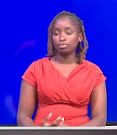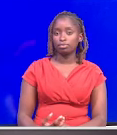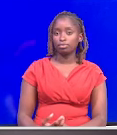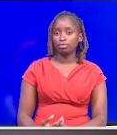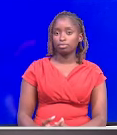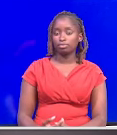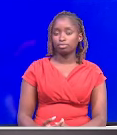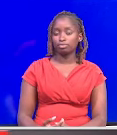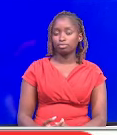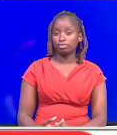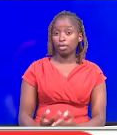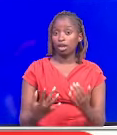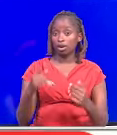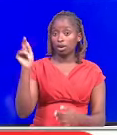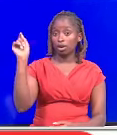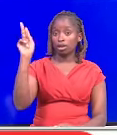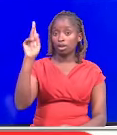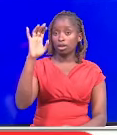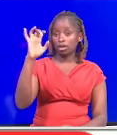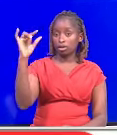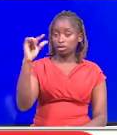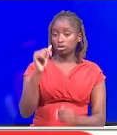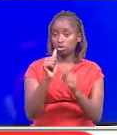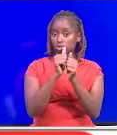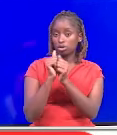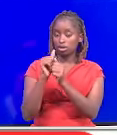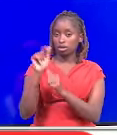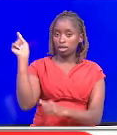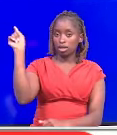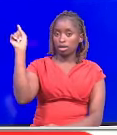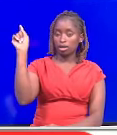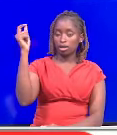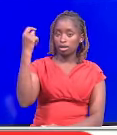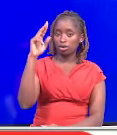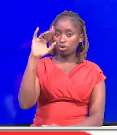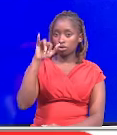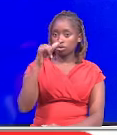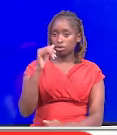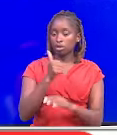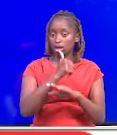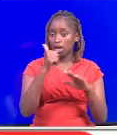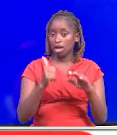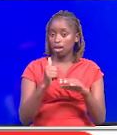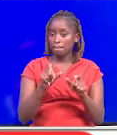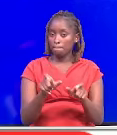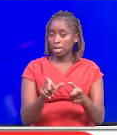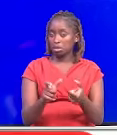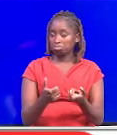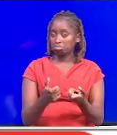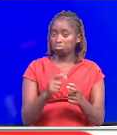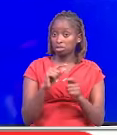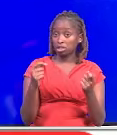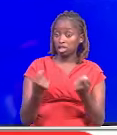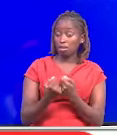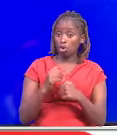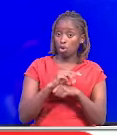Kenya Editors Guild, KEG, together with the Kenya Union of Journalists, KUJ, and other media stakeholders early Wednesday,